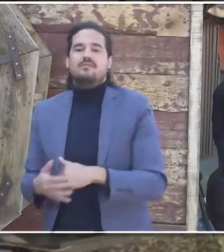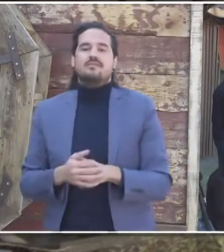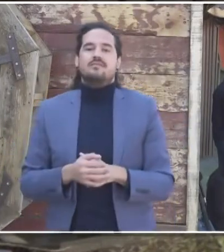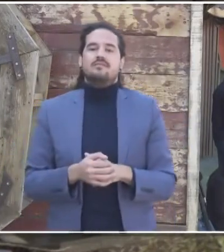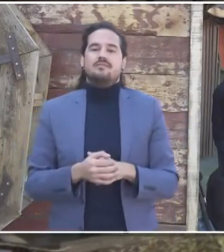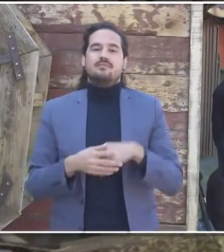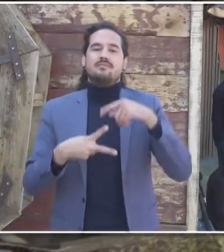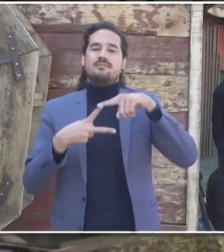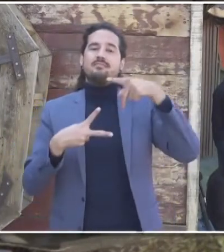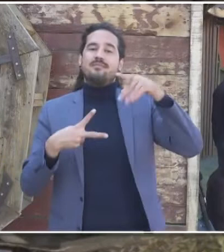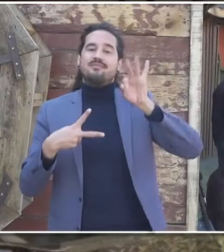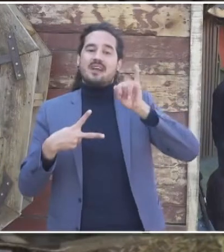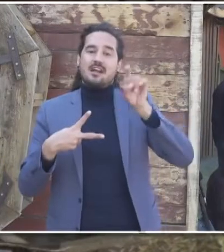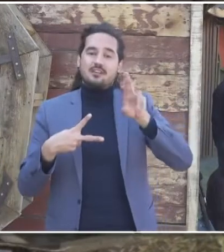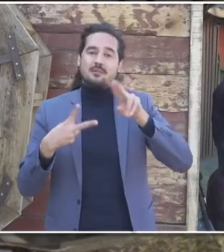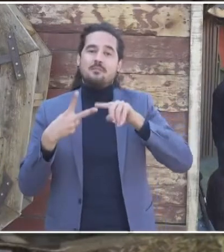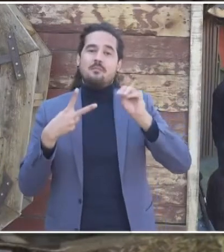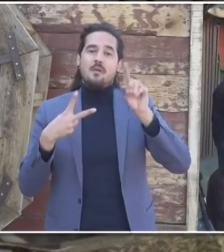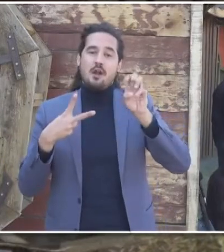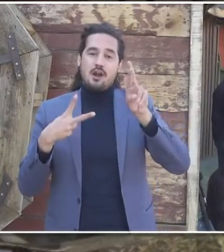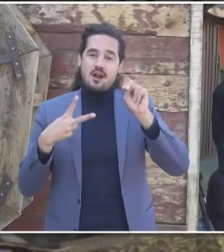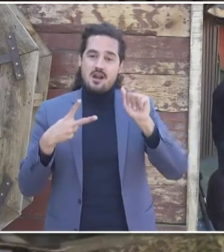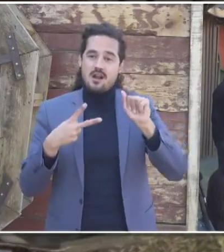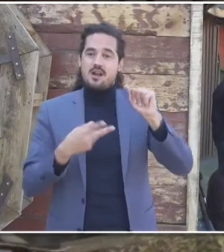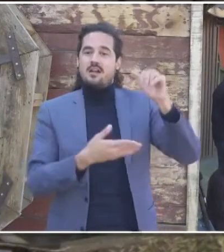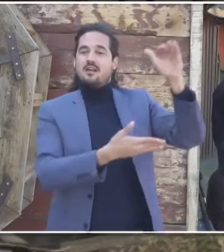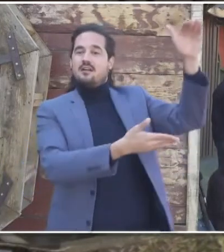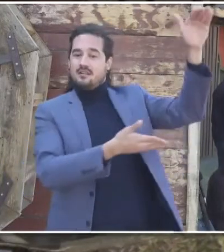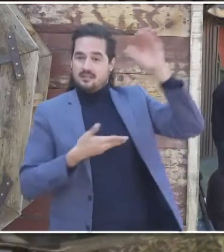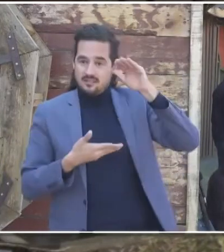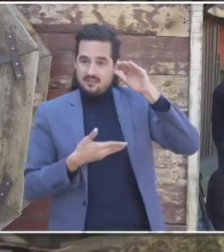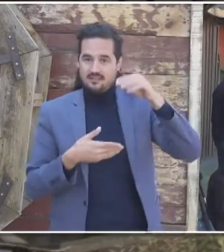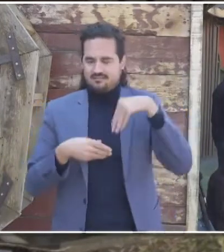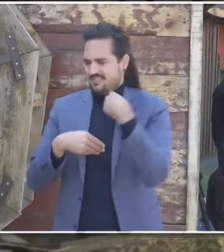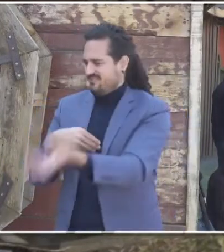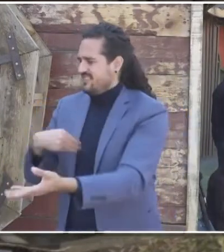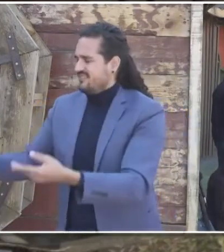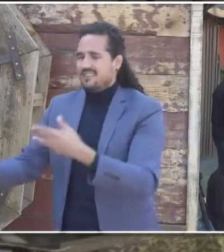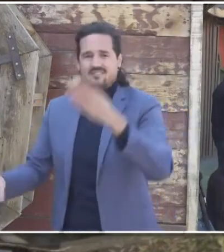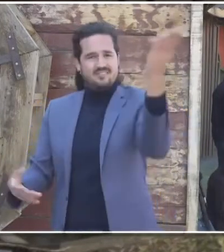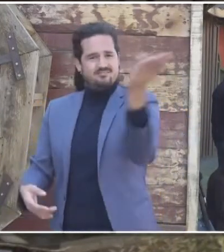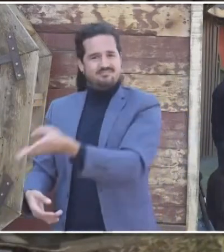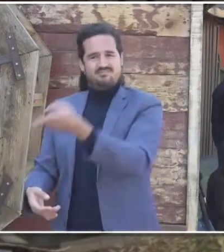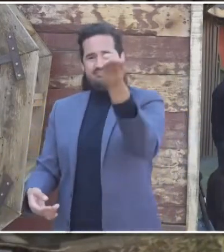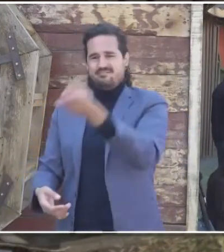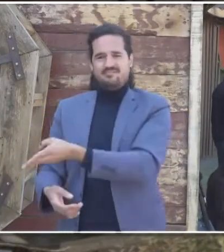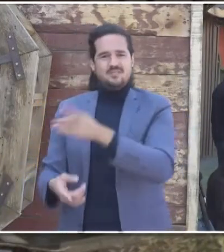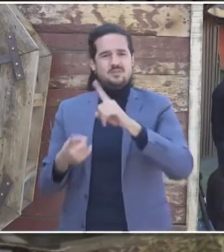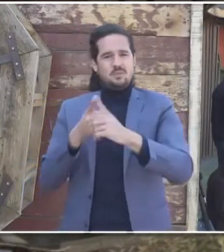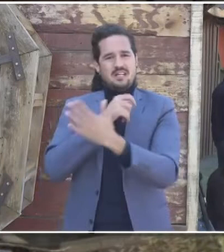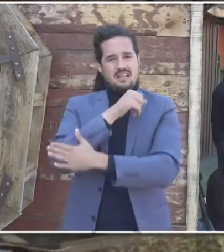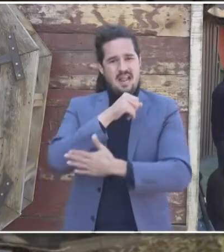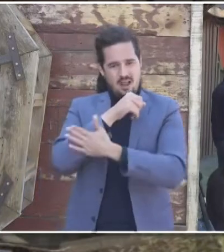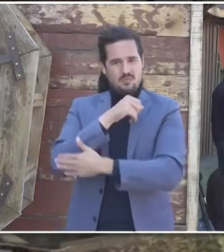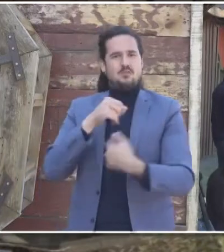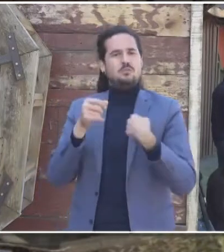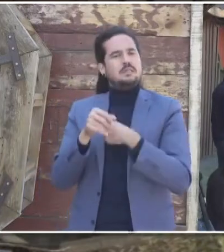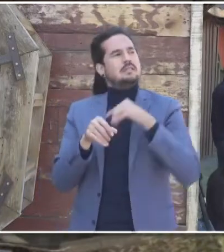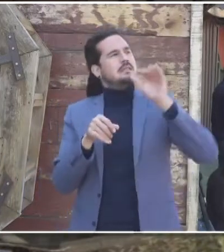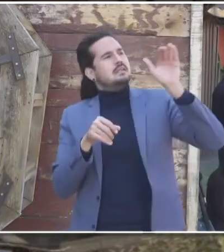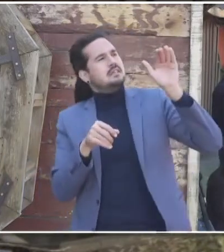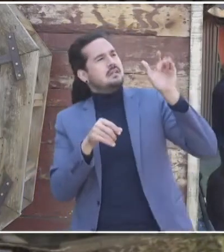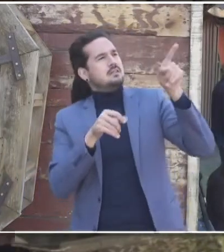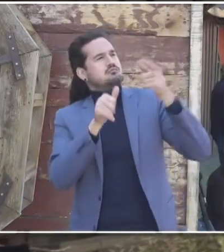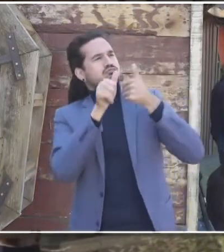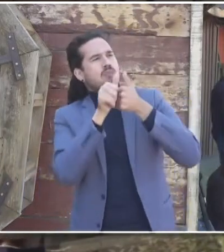we know, yes, we can anticipate a similar amount of vaccines based upon what the federal government has told us in